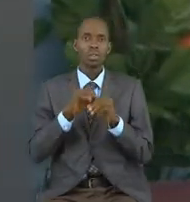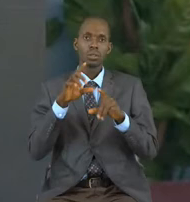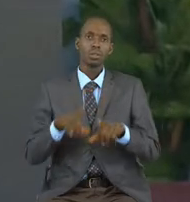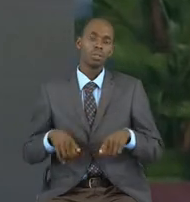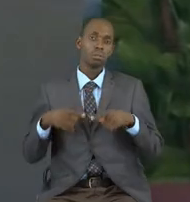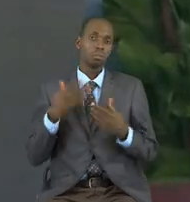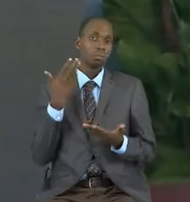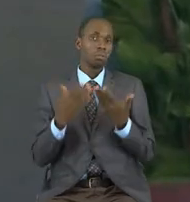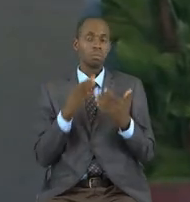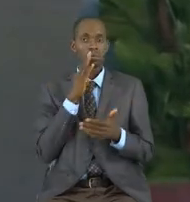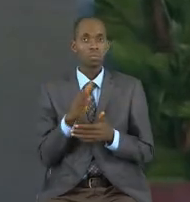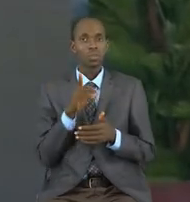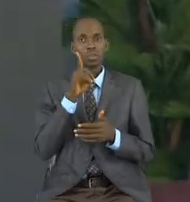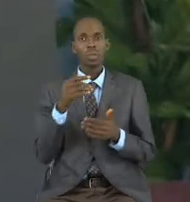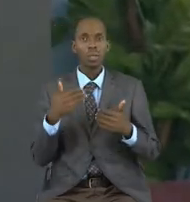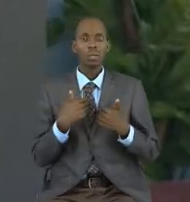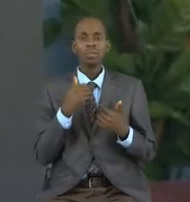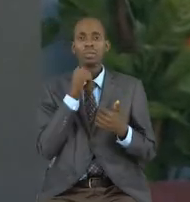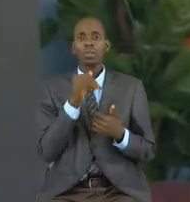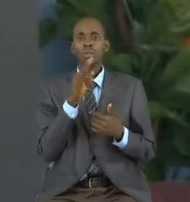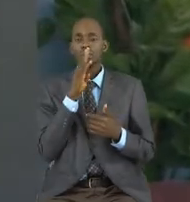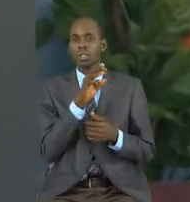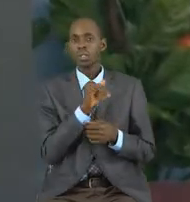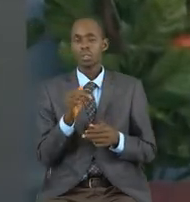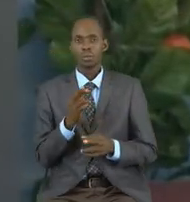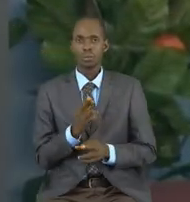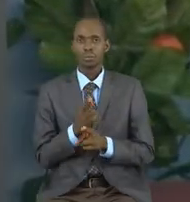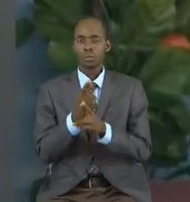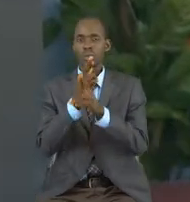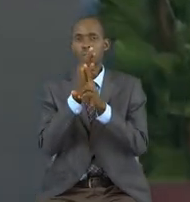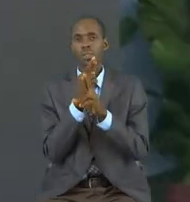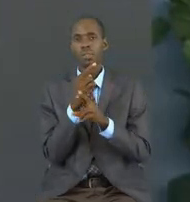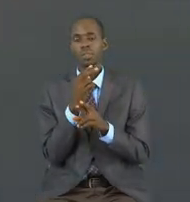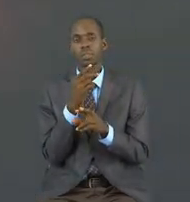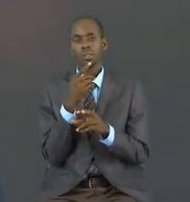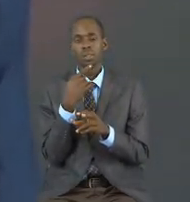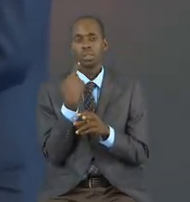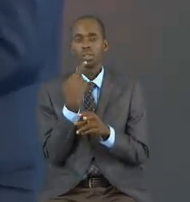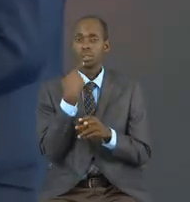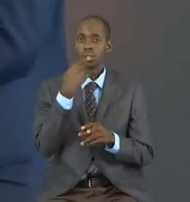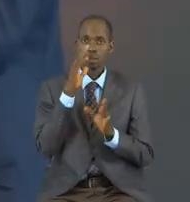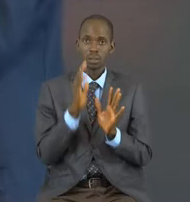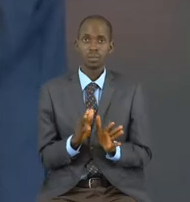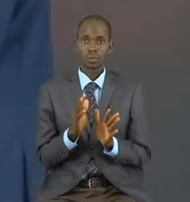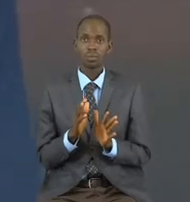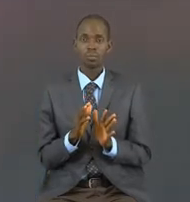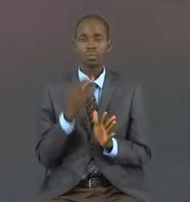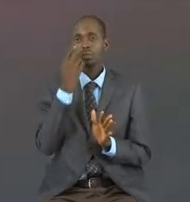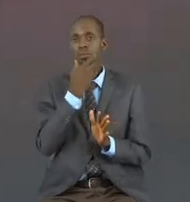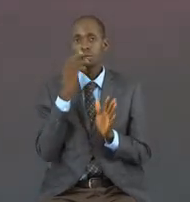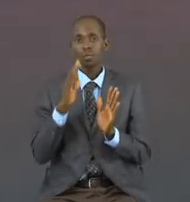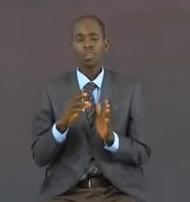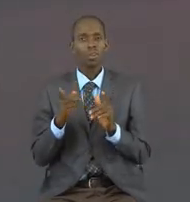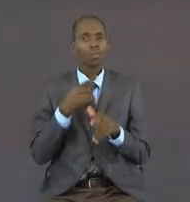you have not been a regular speaker. The first time you speak, you wanted to speak for